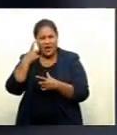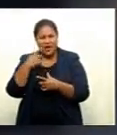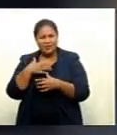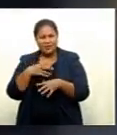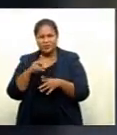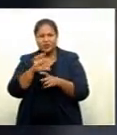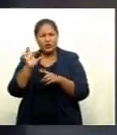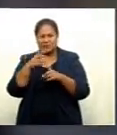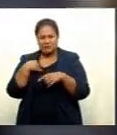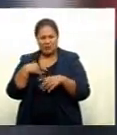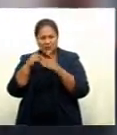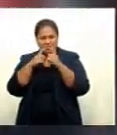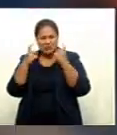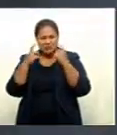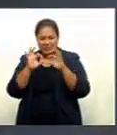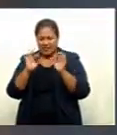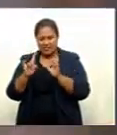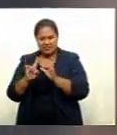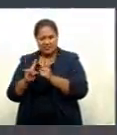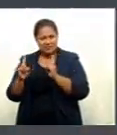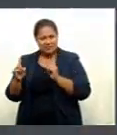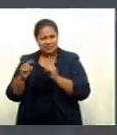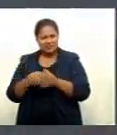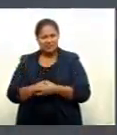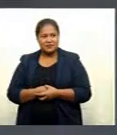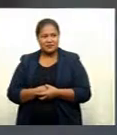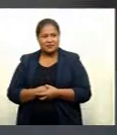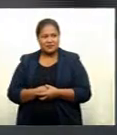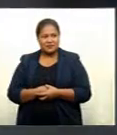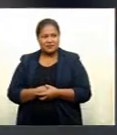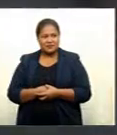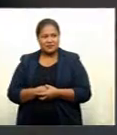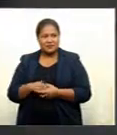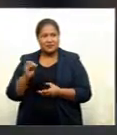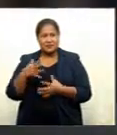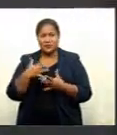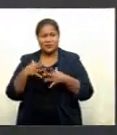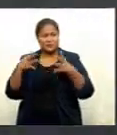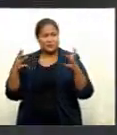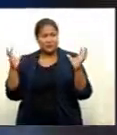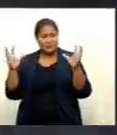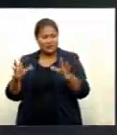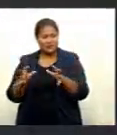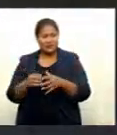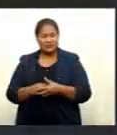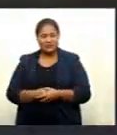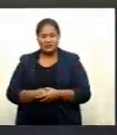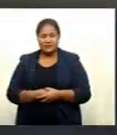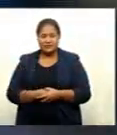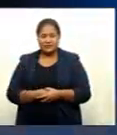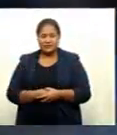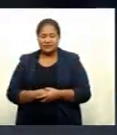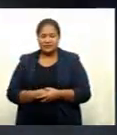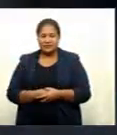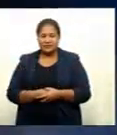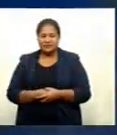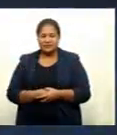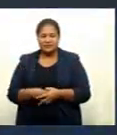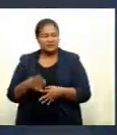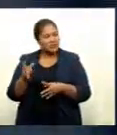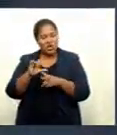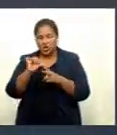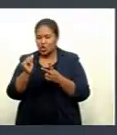disregarding physical distancing measures. There was an even larger group of onlookers, most of whom were also not adhering